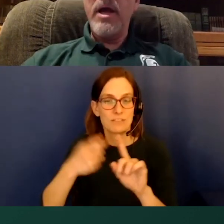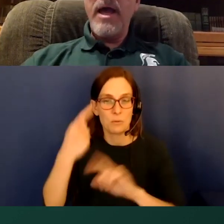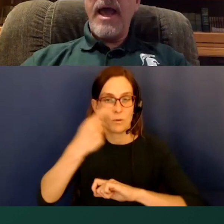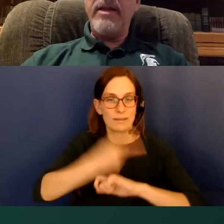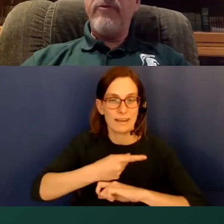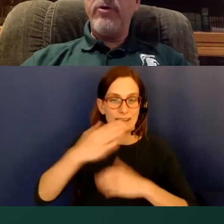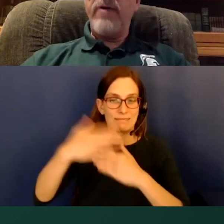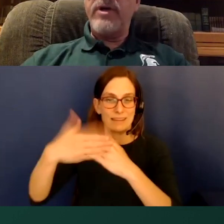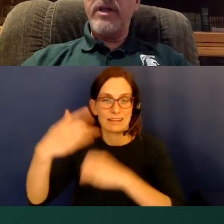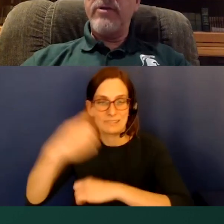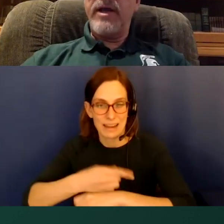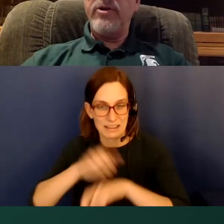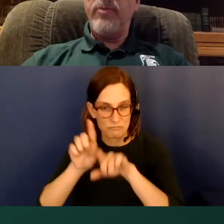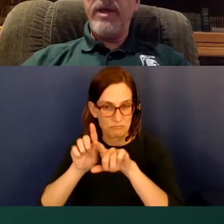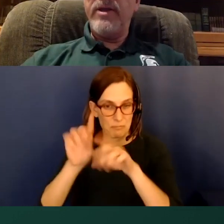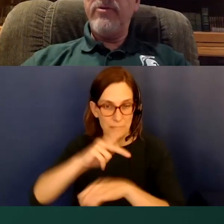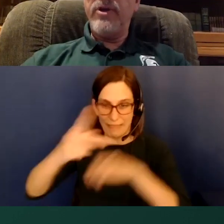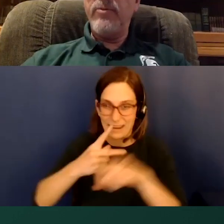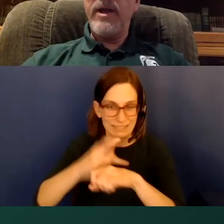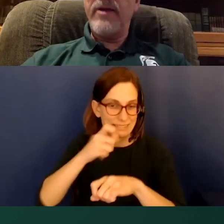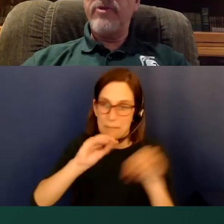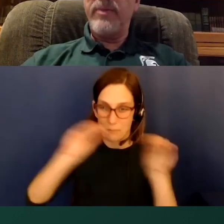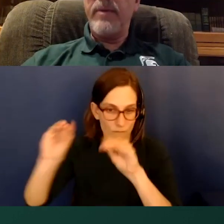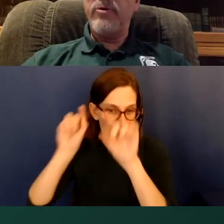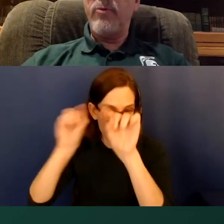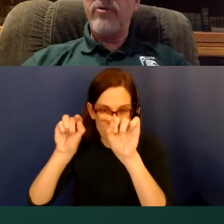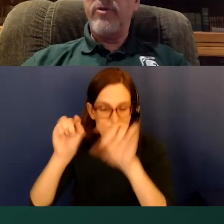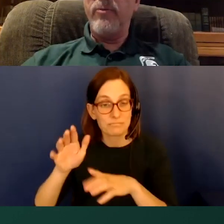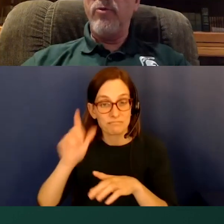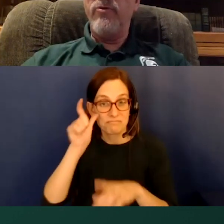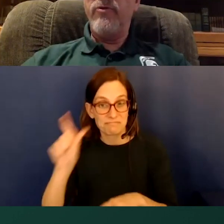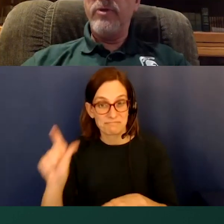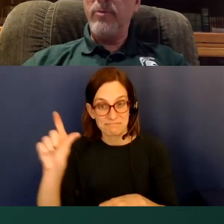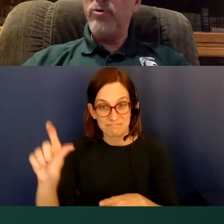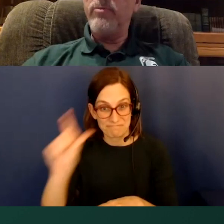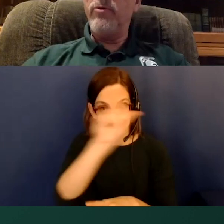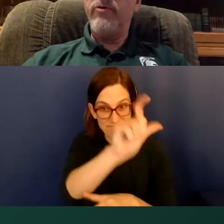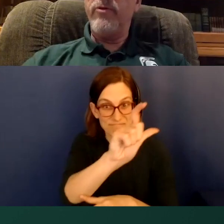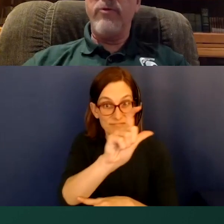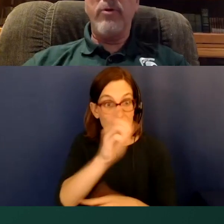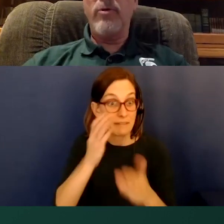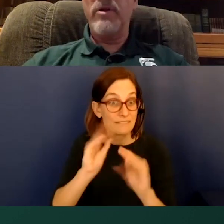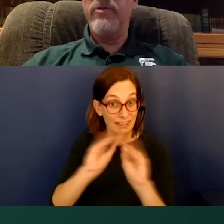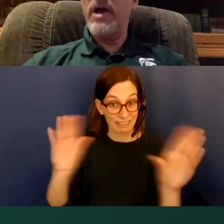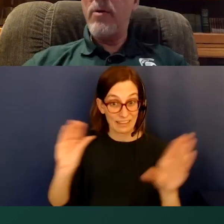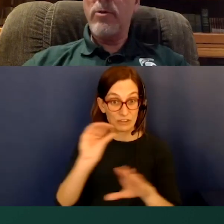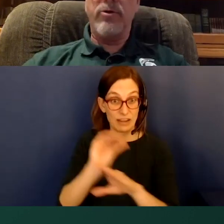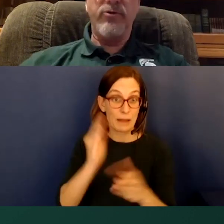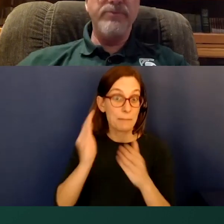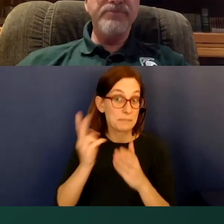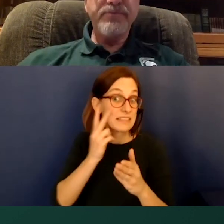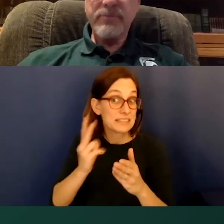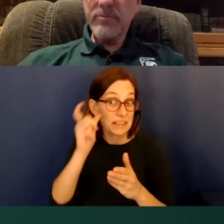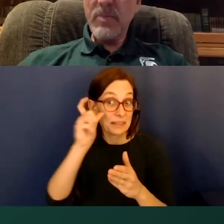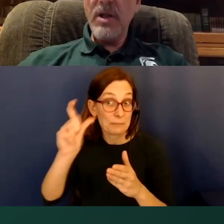landmark. And if you have a clear night and you pay attention, you might actually be able to watch the moon move over the course of an hour or